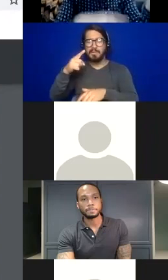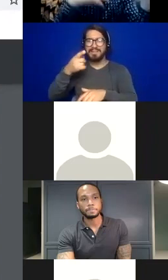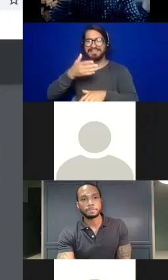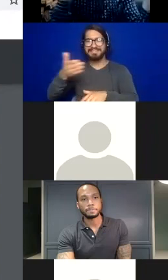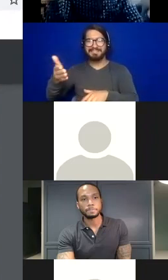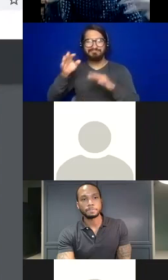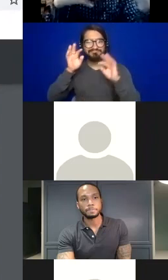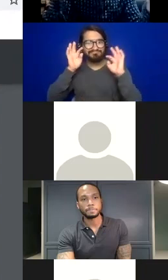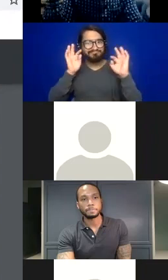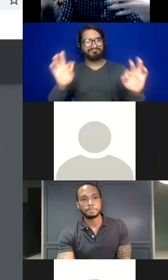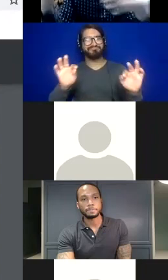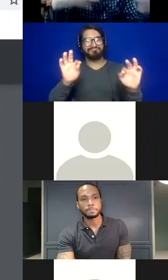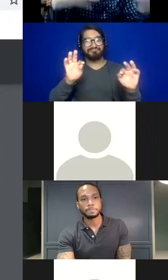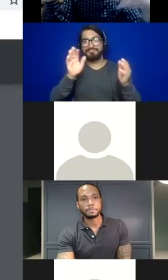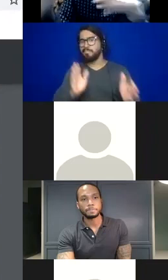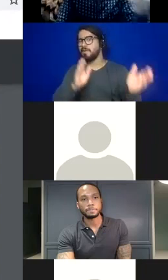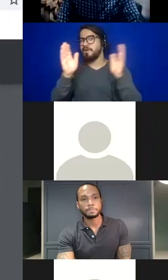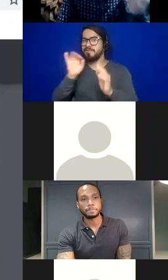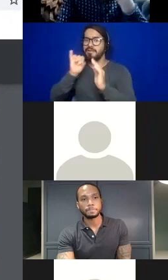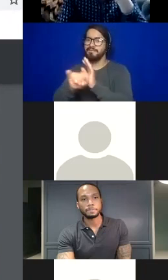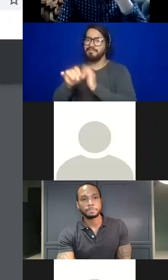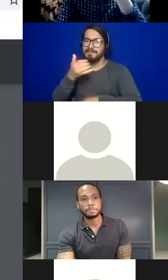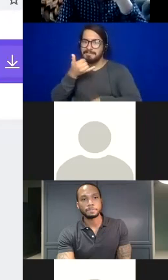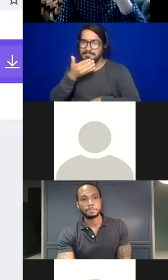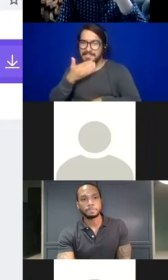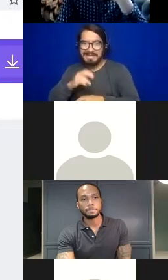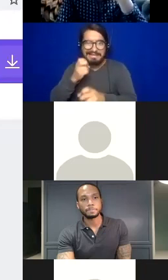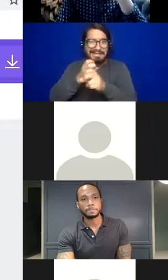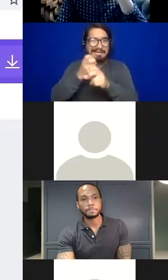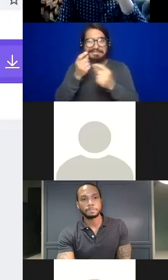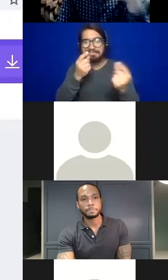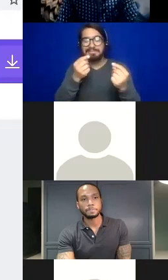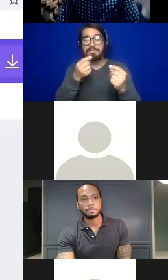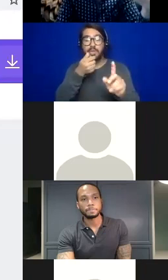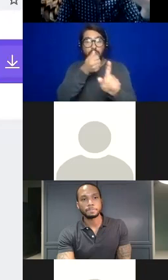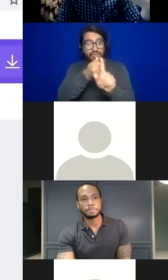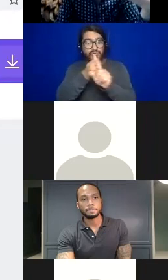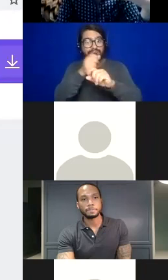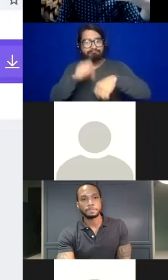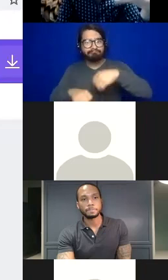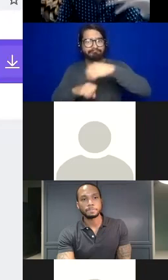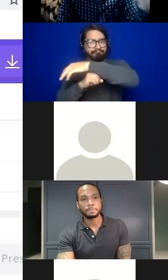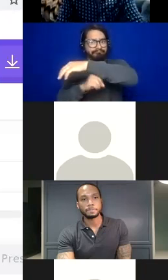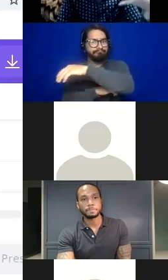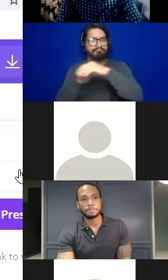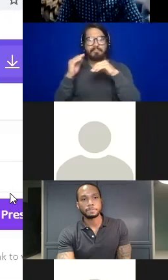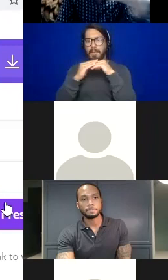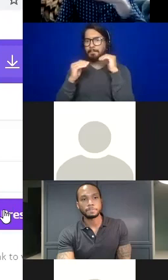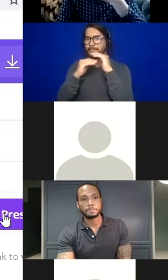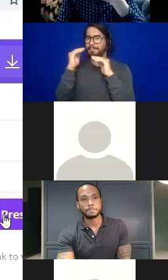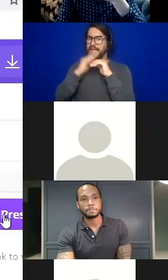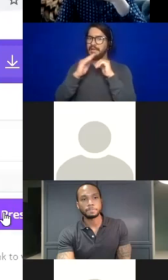identifying moments that they're hard, kind of building self-reflection, building like a deeper understanding of yourself and